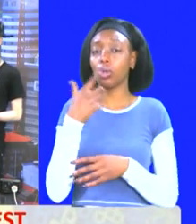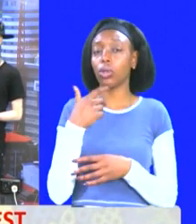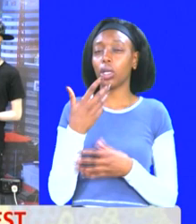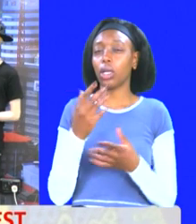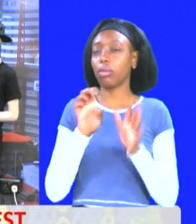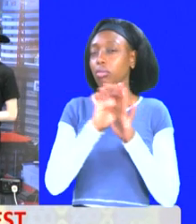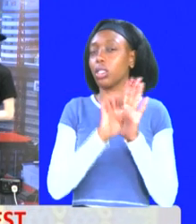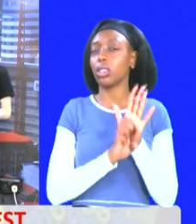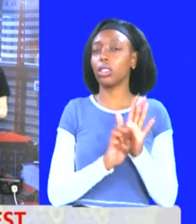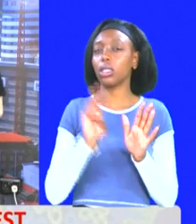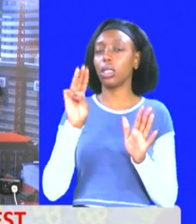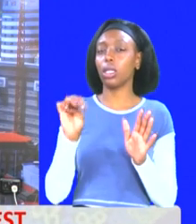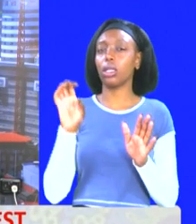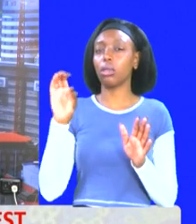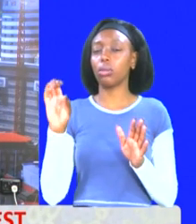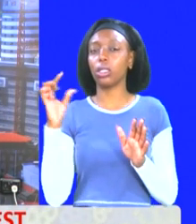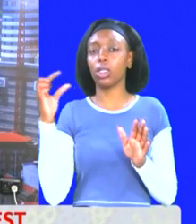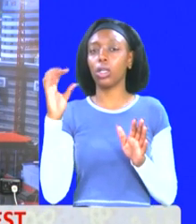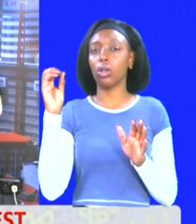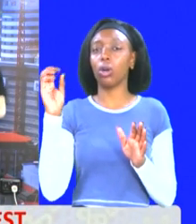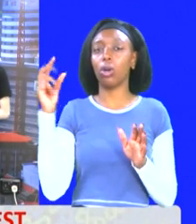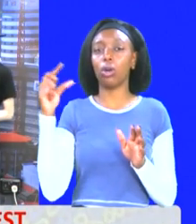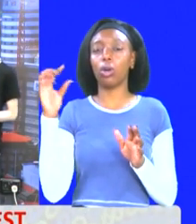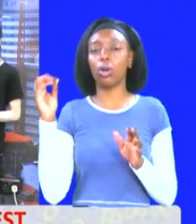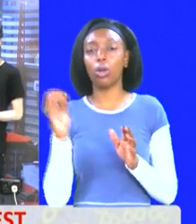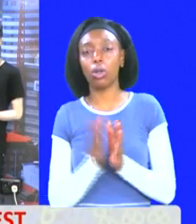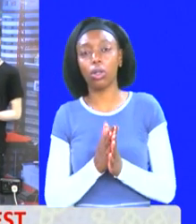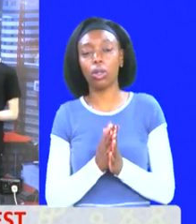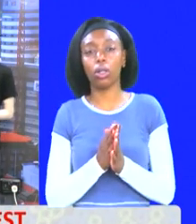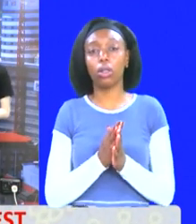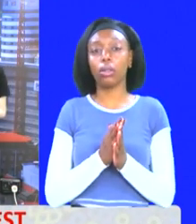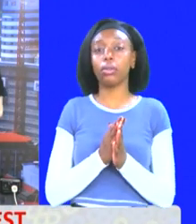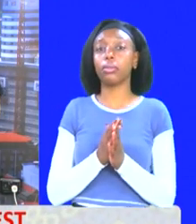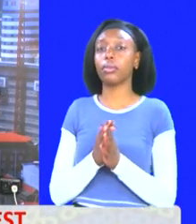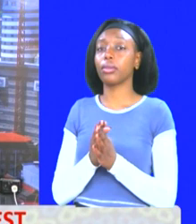kama Frisila wa Imani sasa inampatanga pale akipiga ndugu akipiga MC pale unaona